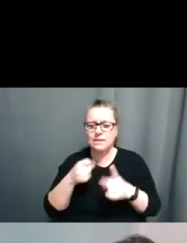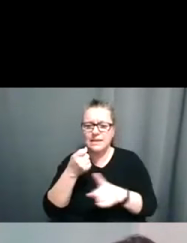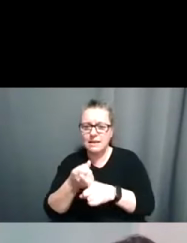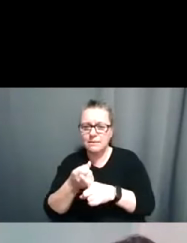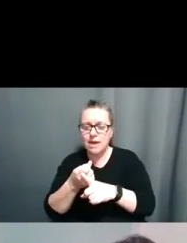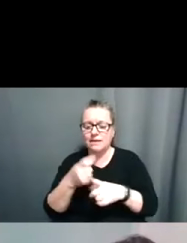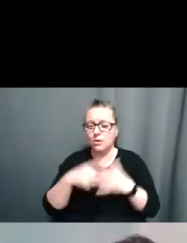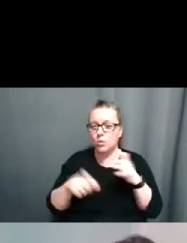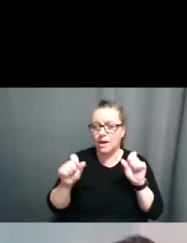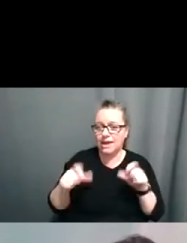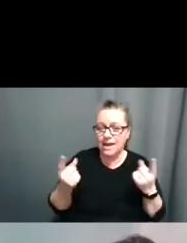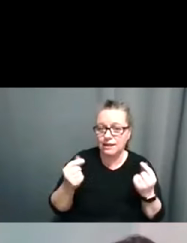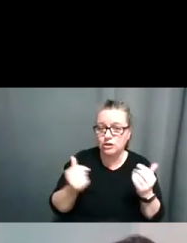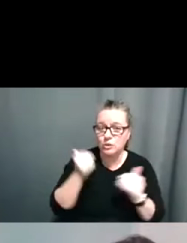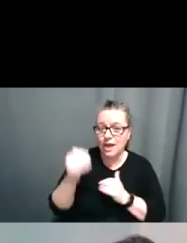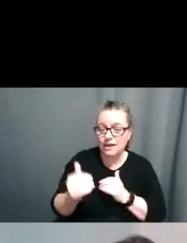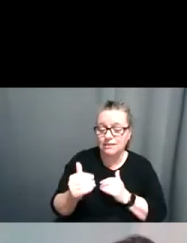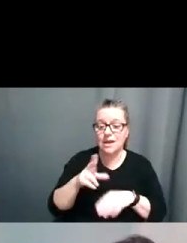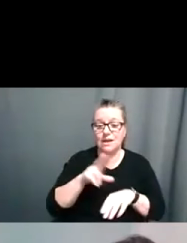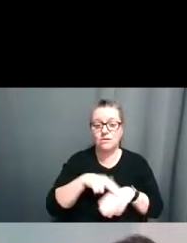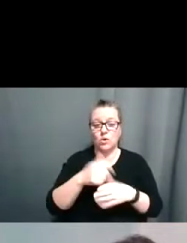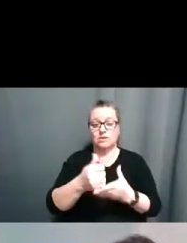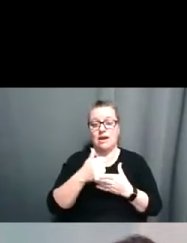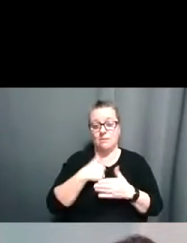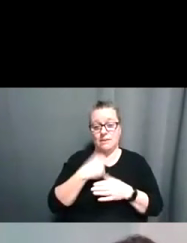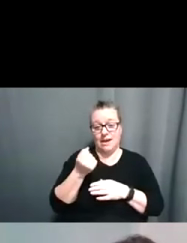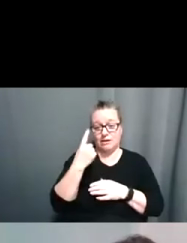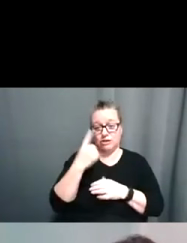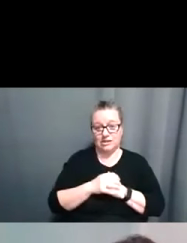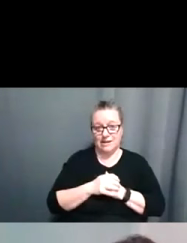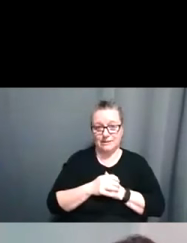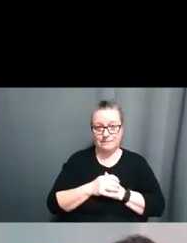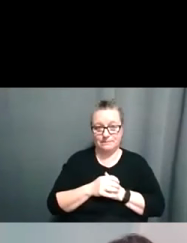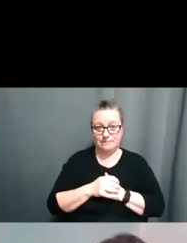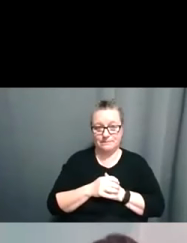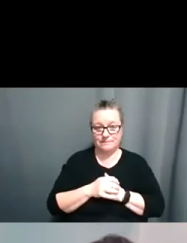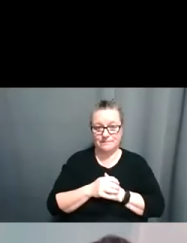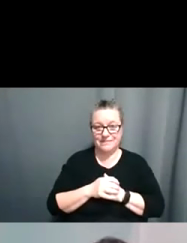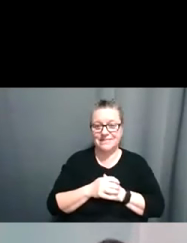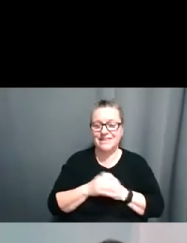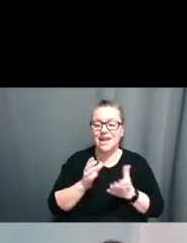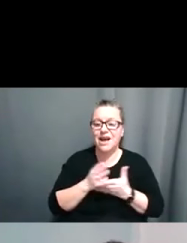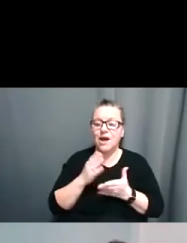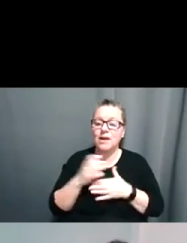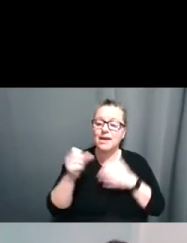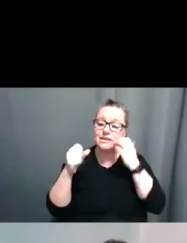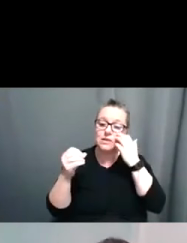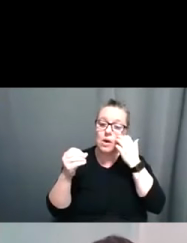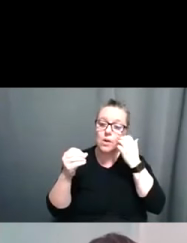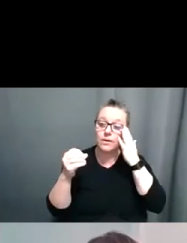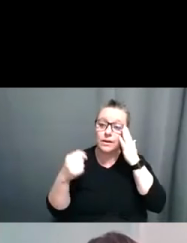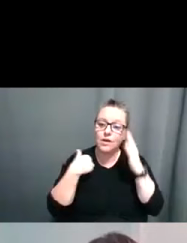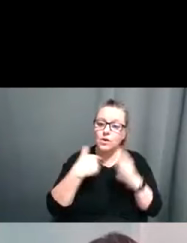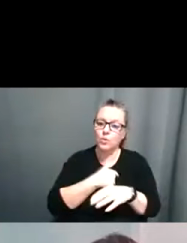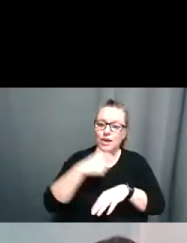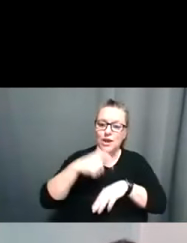might I do next? And of course, help me understand. All right. So We are